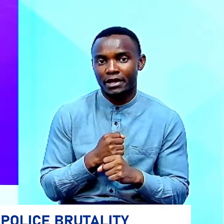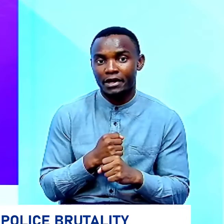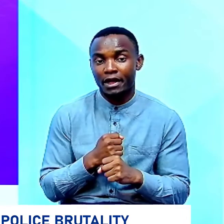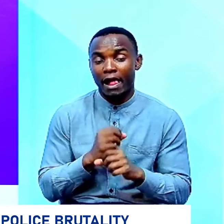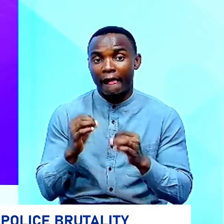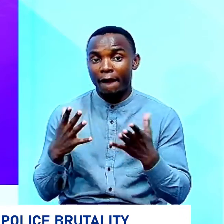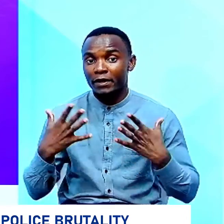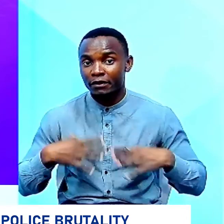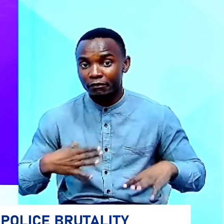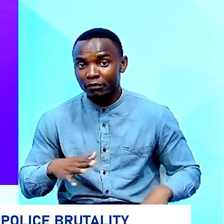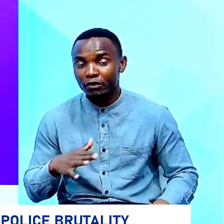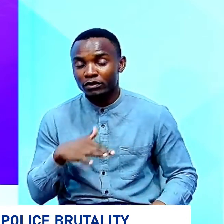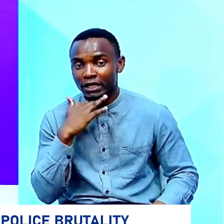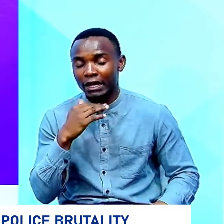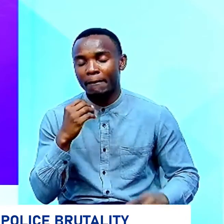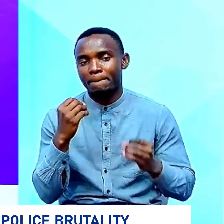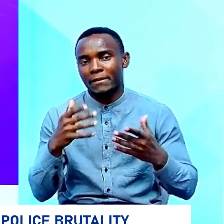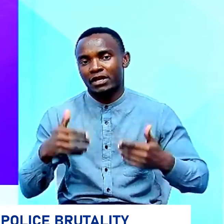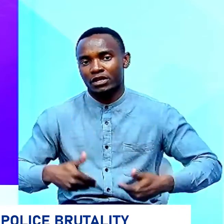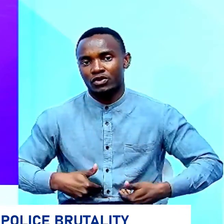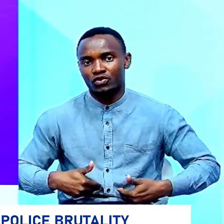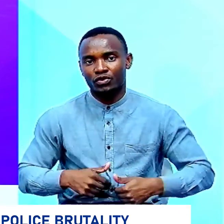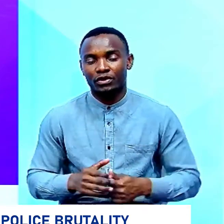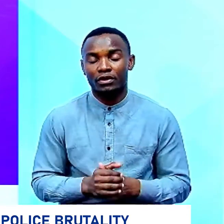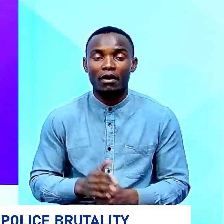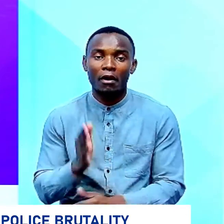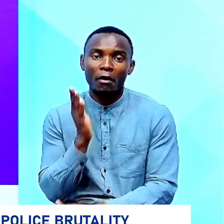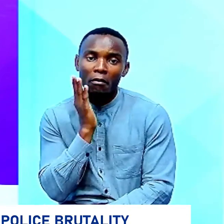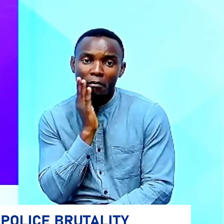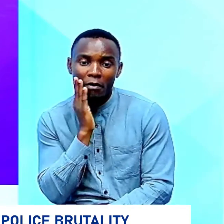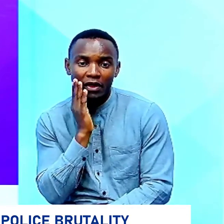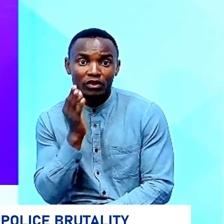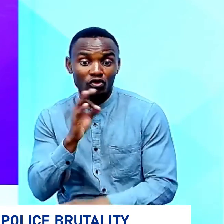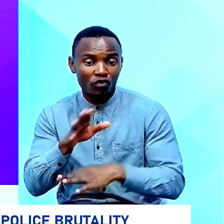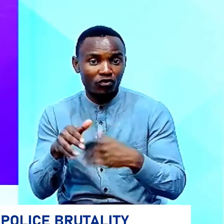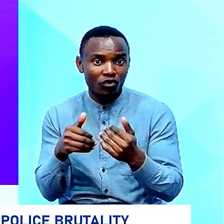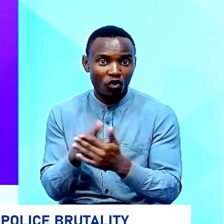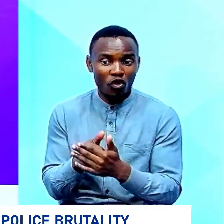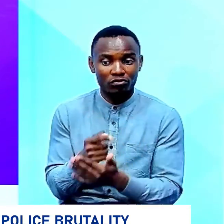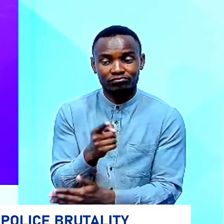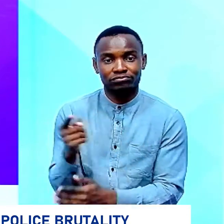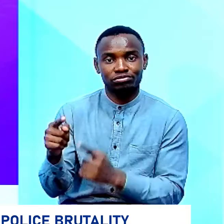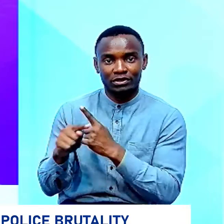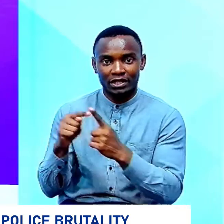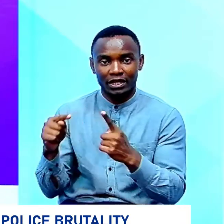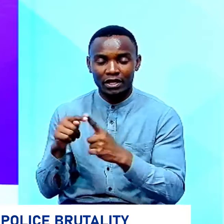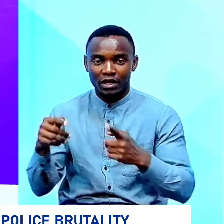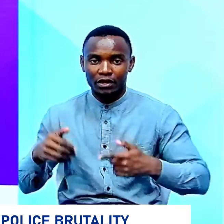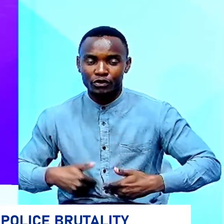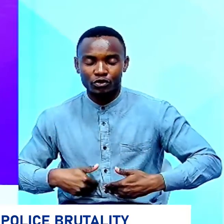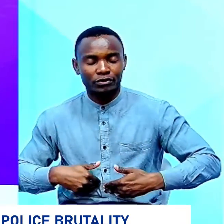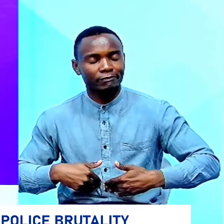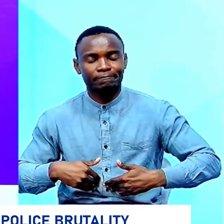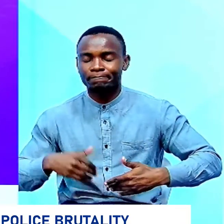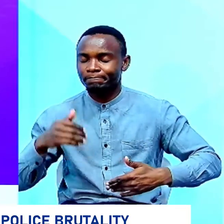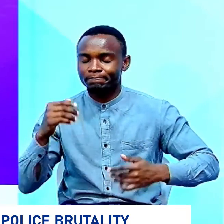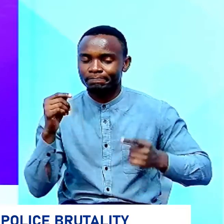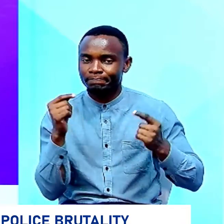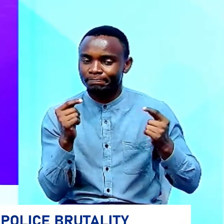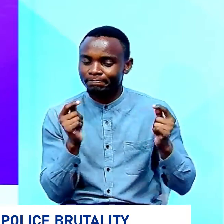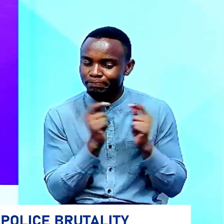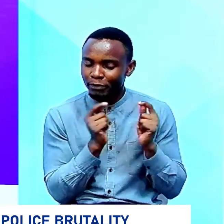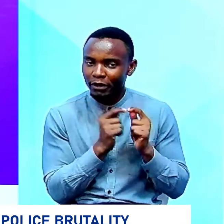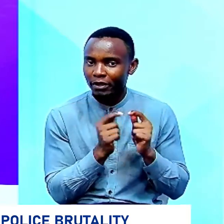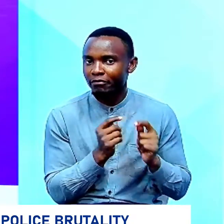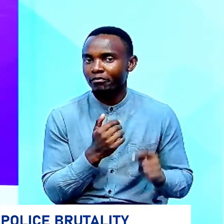of many young people. The mothers to the slain youths who are still aching with the loss of their children